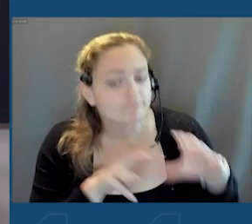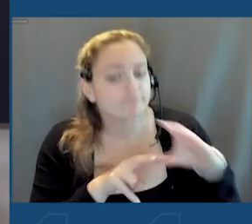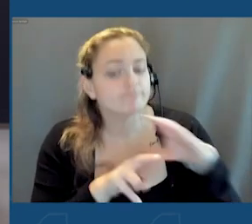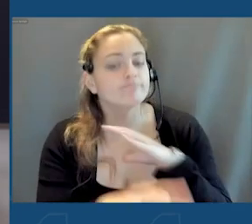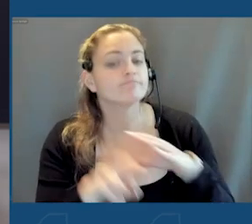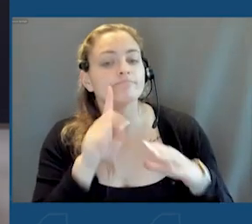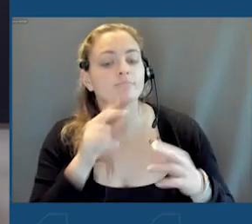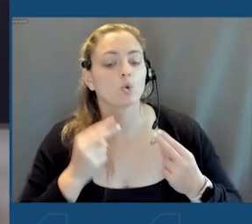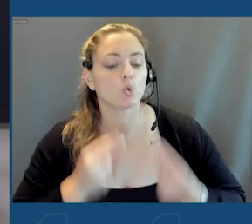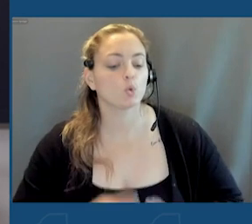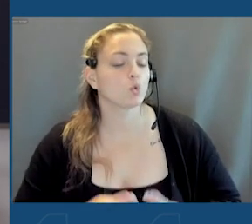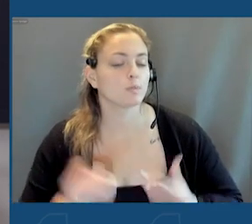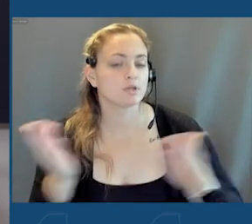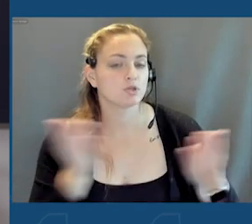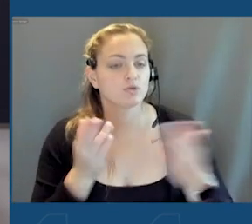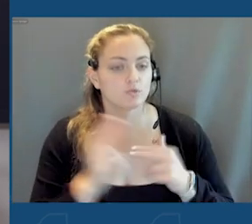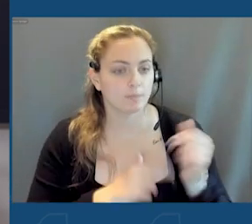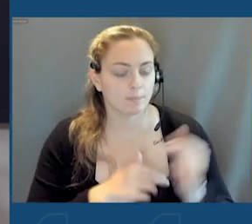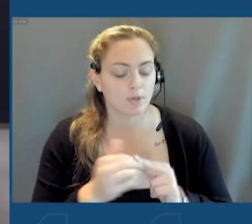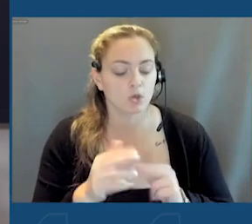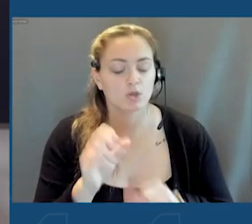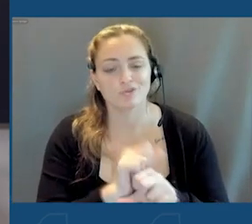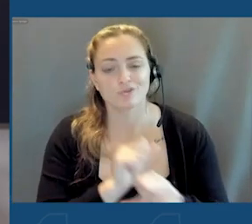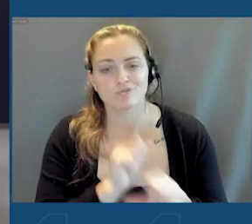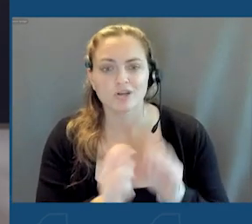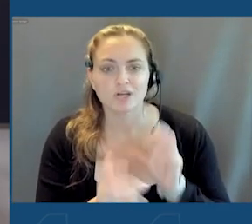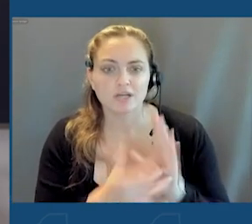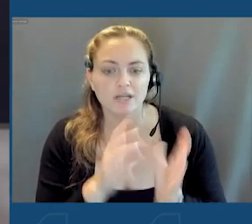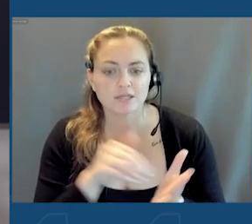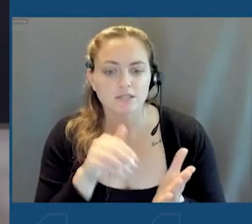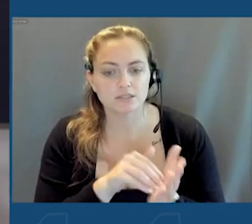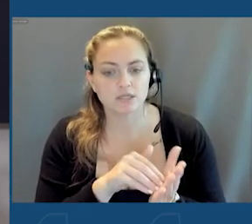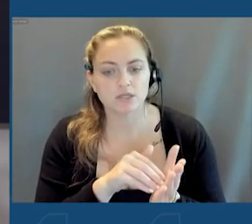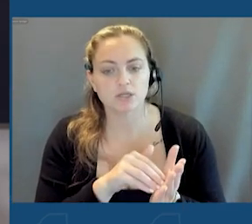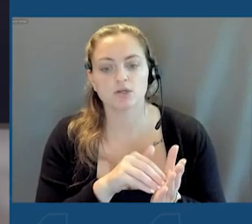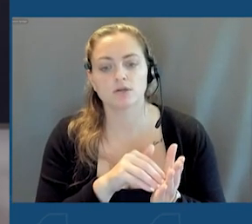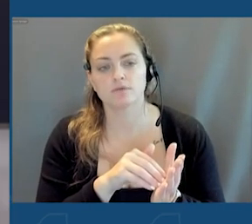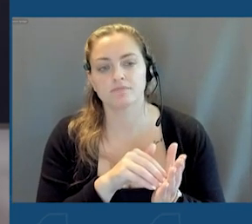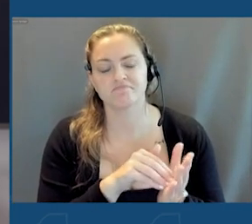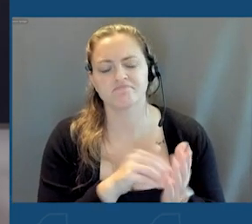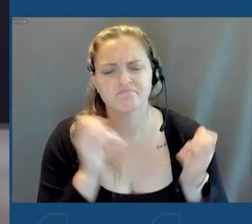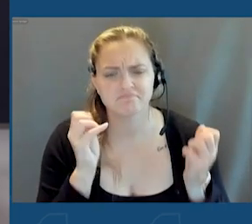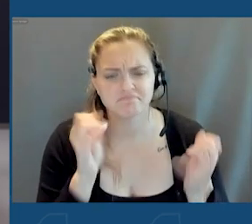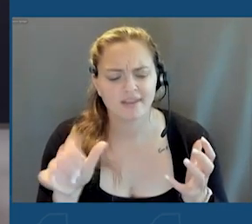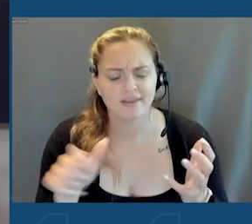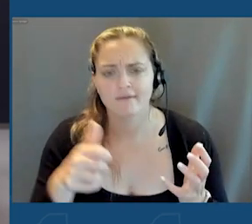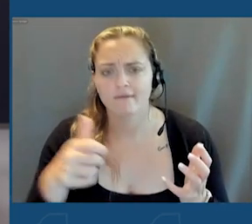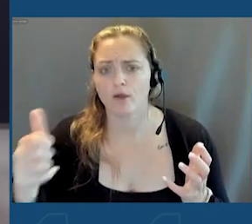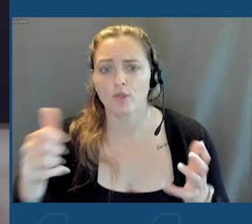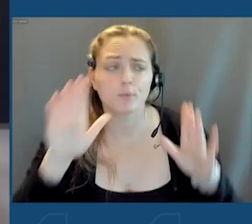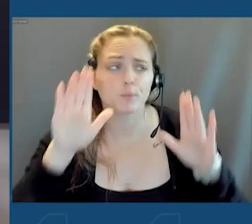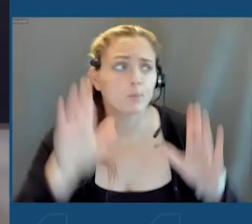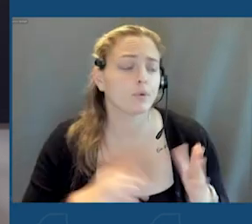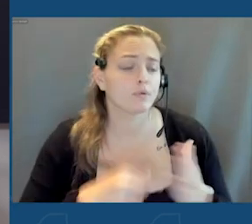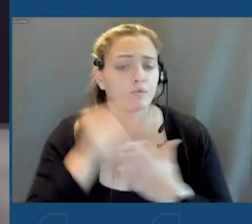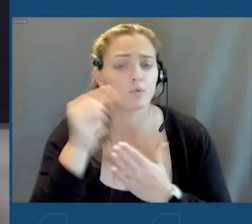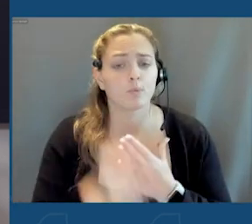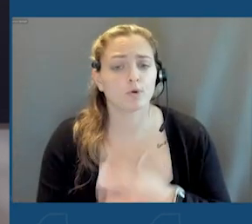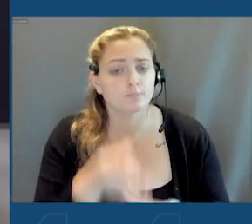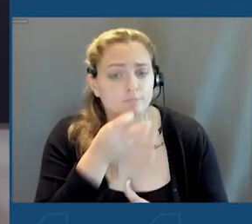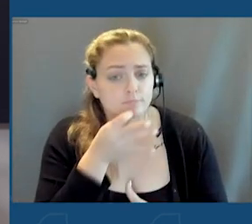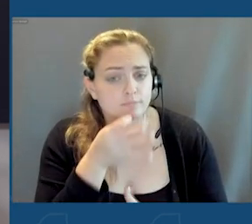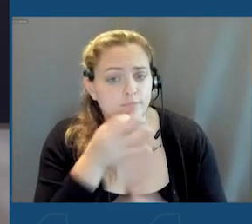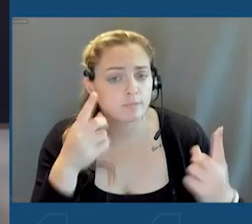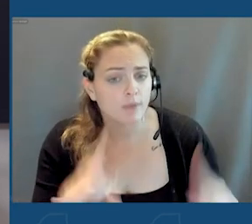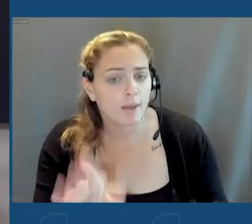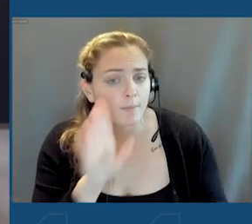Services building and our Career Tech Center. On our horizon are many other wonderful programs that we are going to